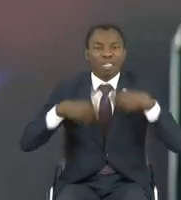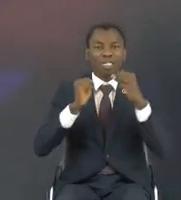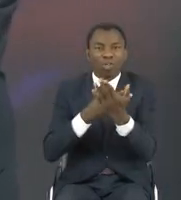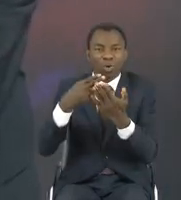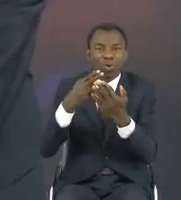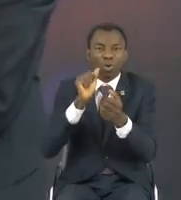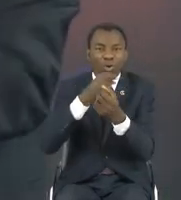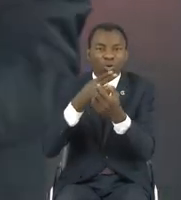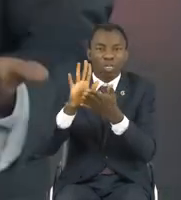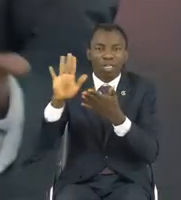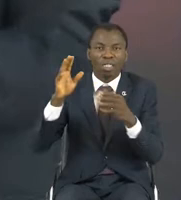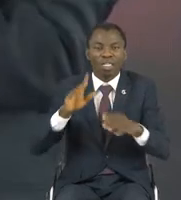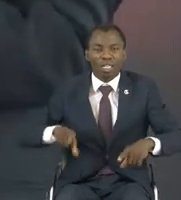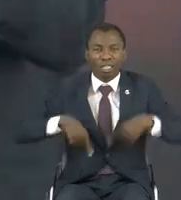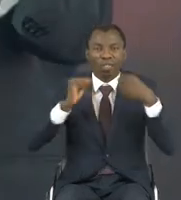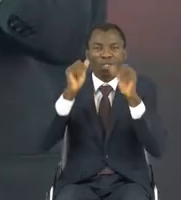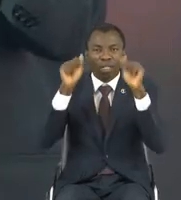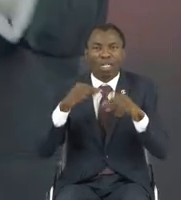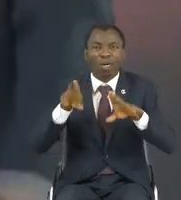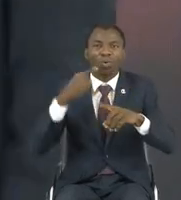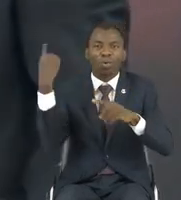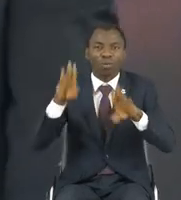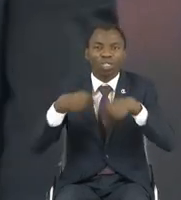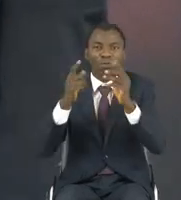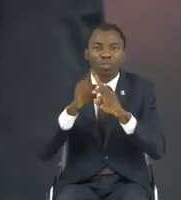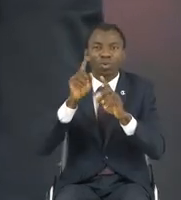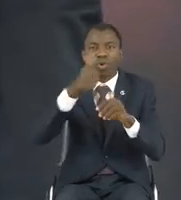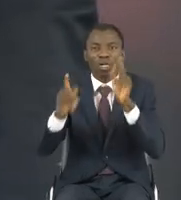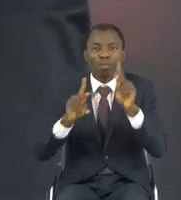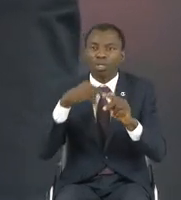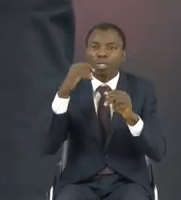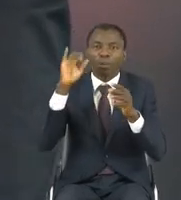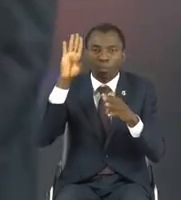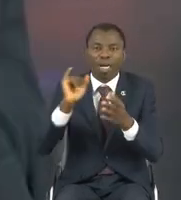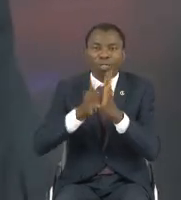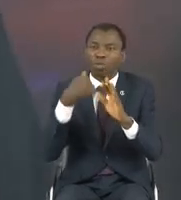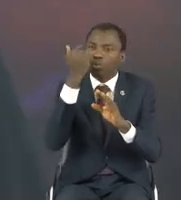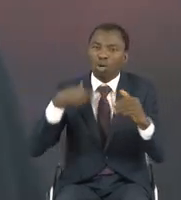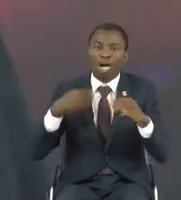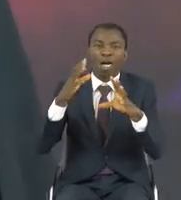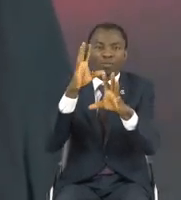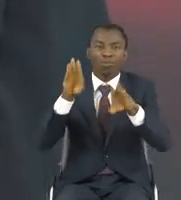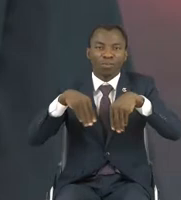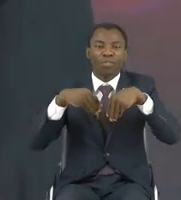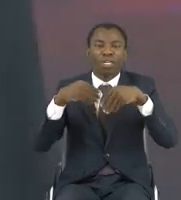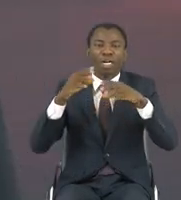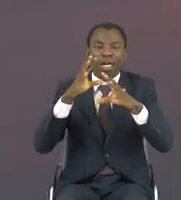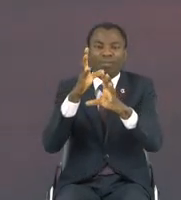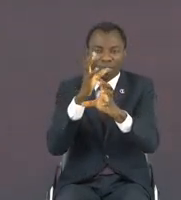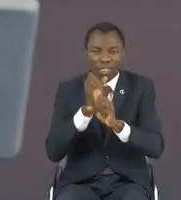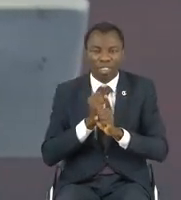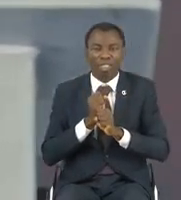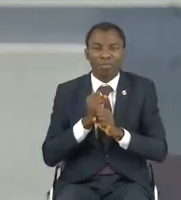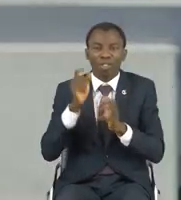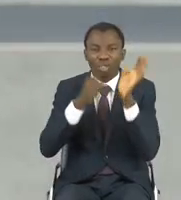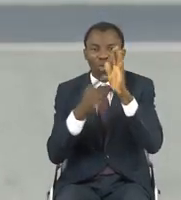be delivered to other people by those who have received. Show me a man, show me a woman who